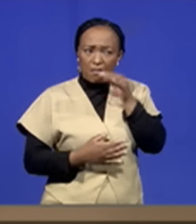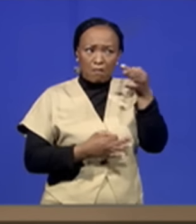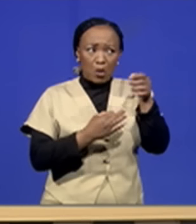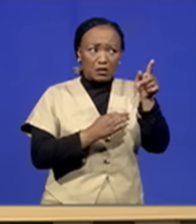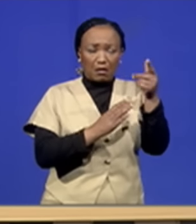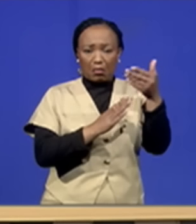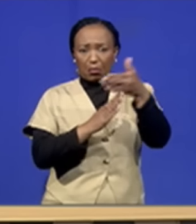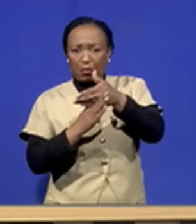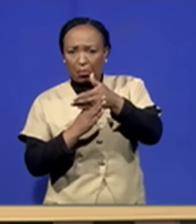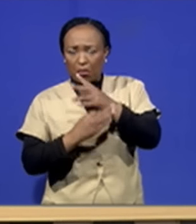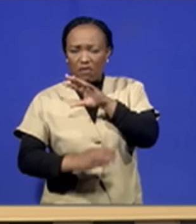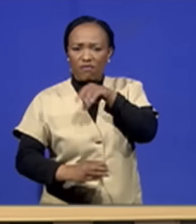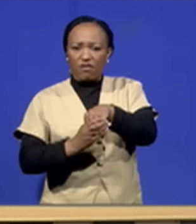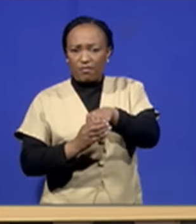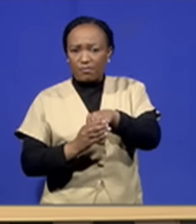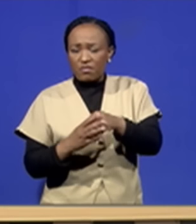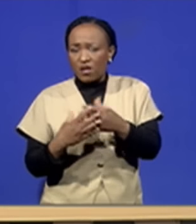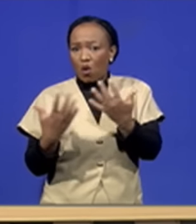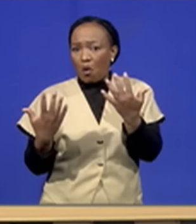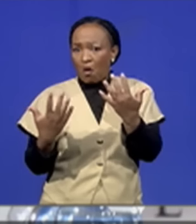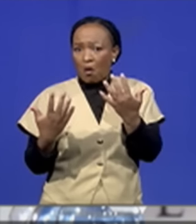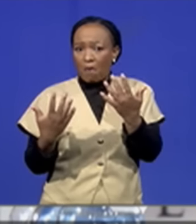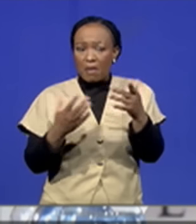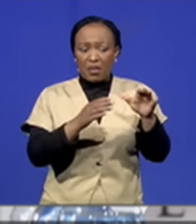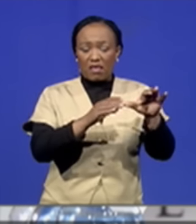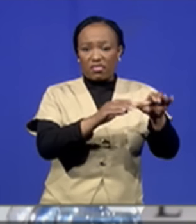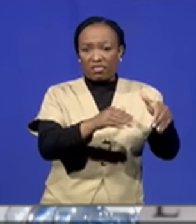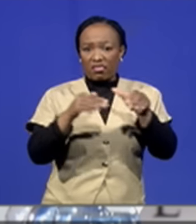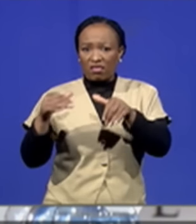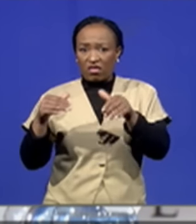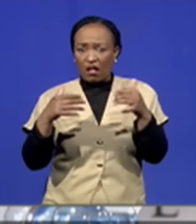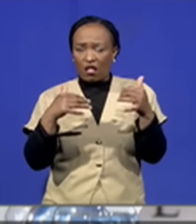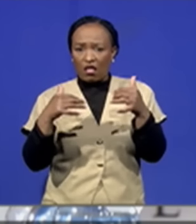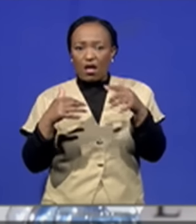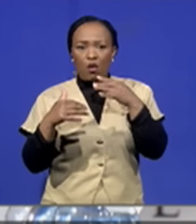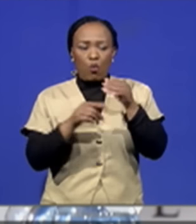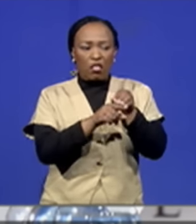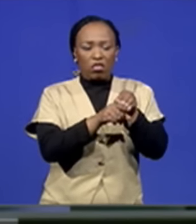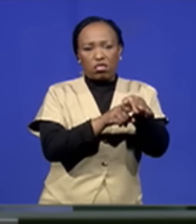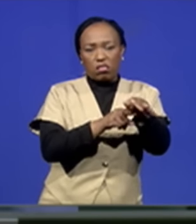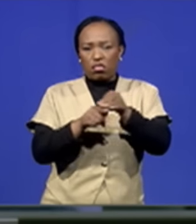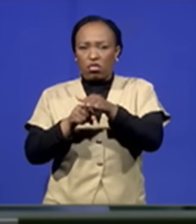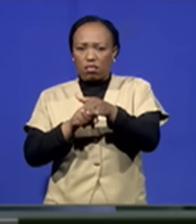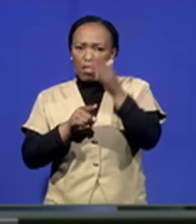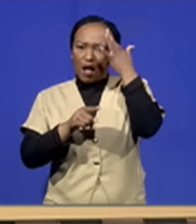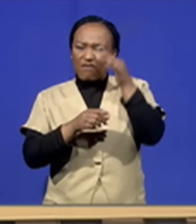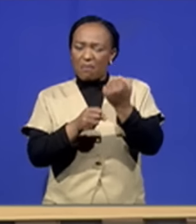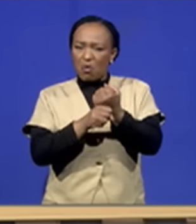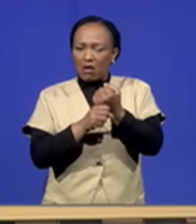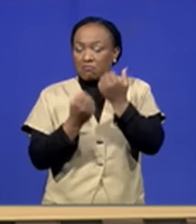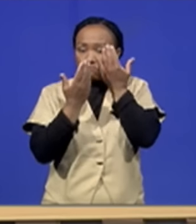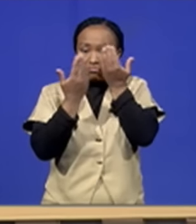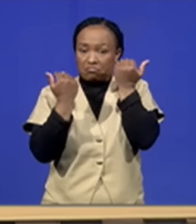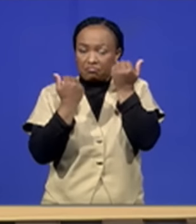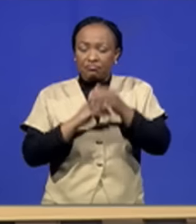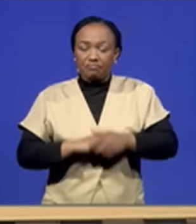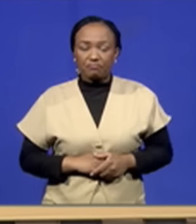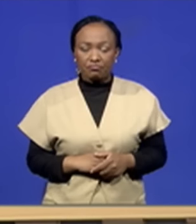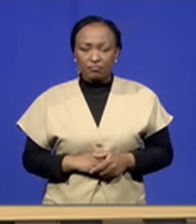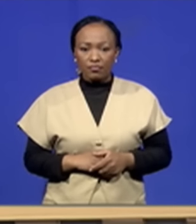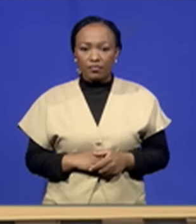sepolotiki kana seo go tweng ke digongwana tse di sa itsiweng tse di tlhotlheletsang ditshwetso tsa puso. And the best person to